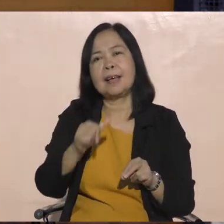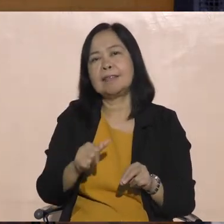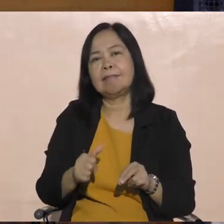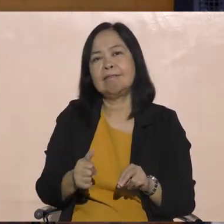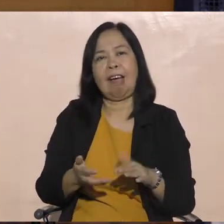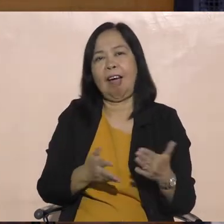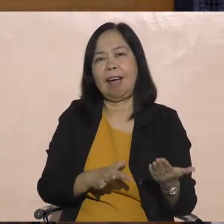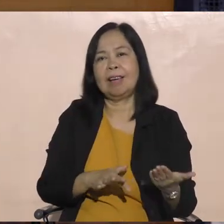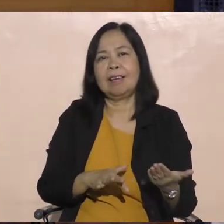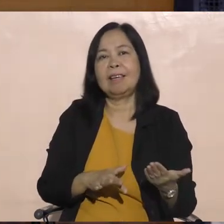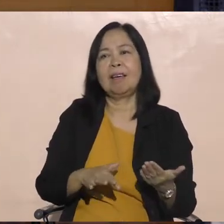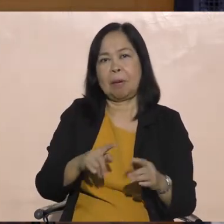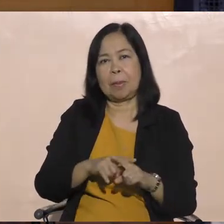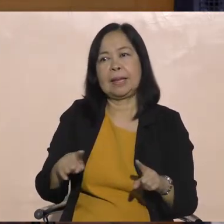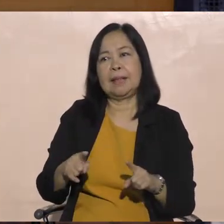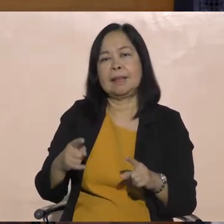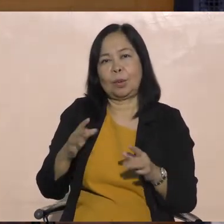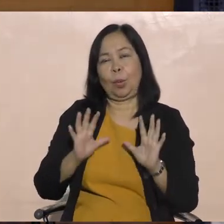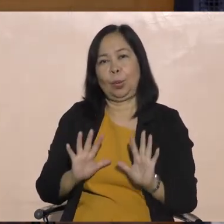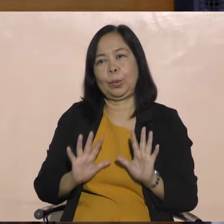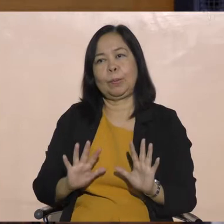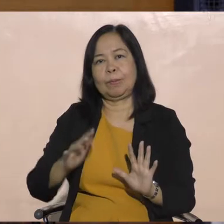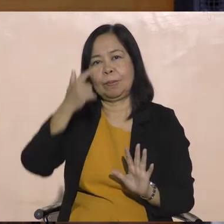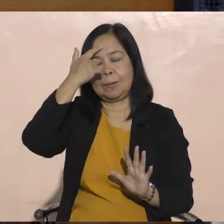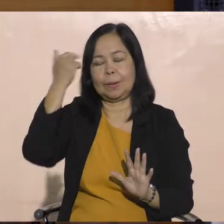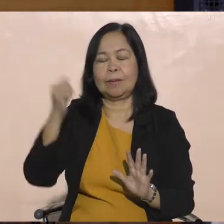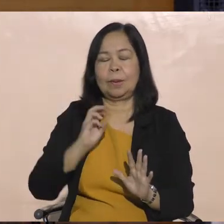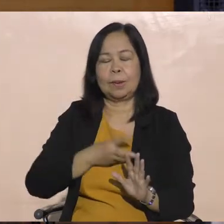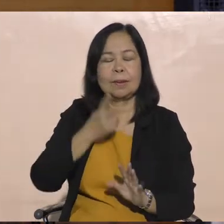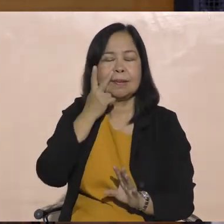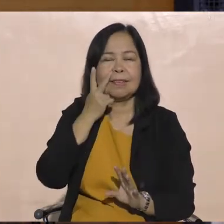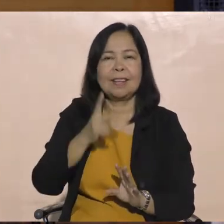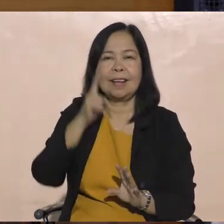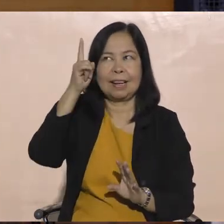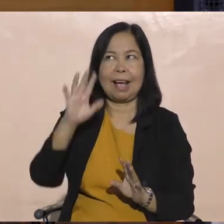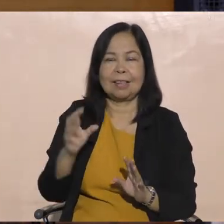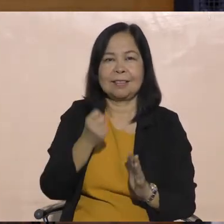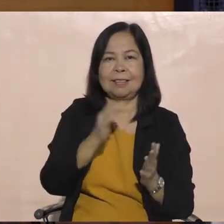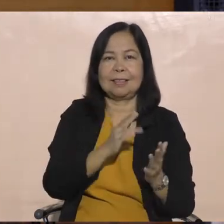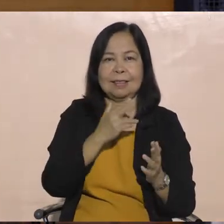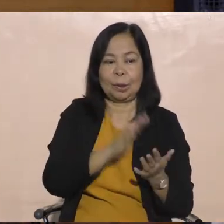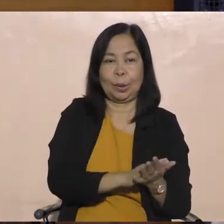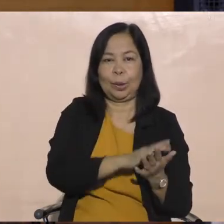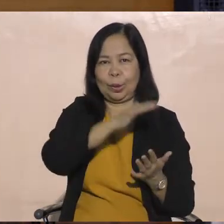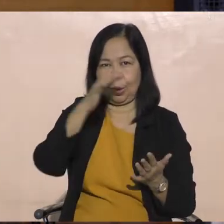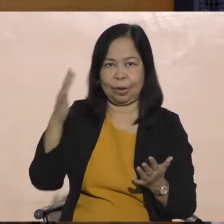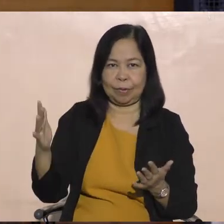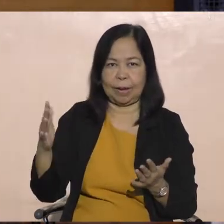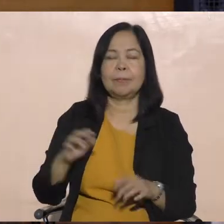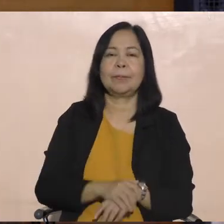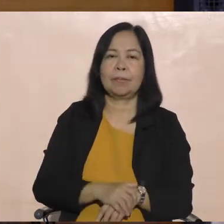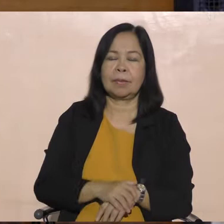more blessing upon the reading of his precious words. You know what, dear brothers and sisters, there are times in our life that